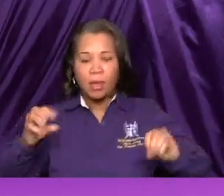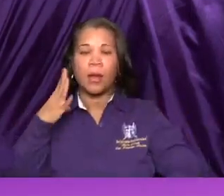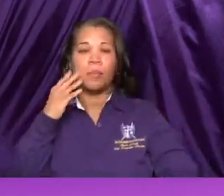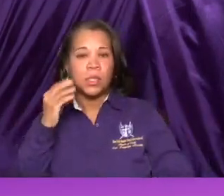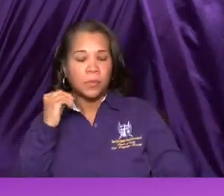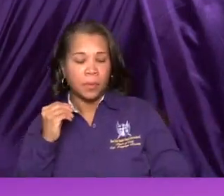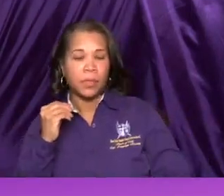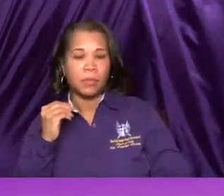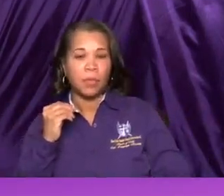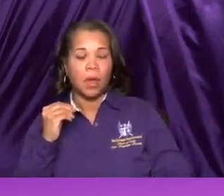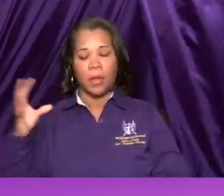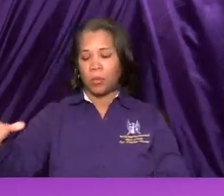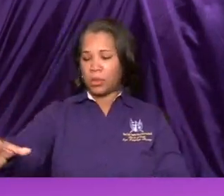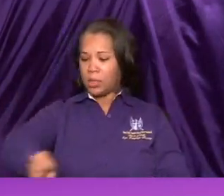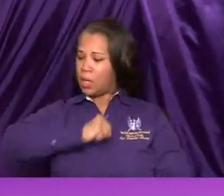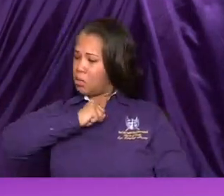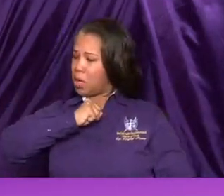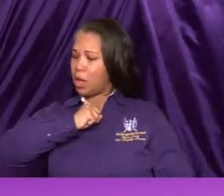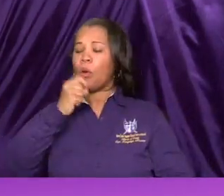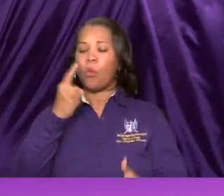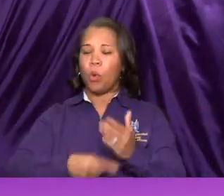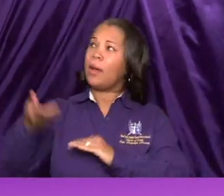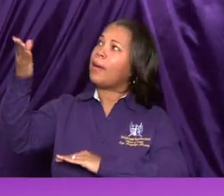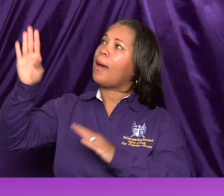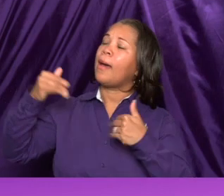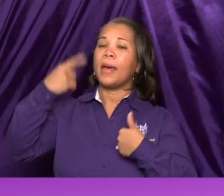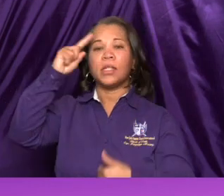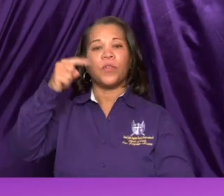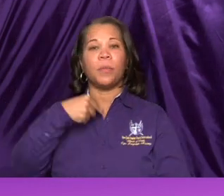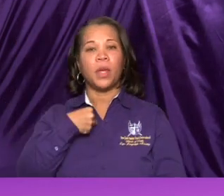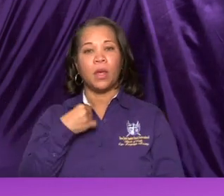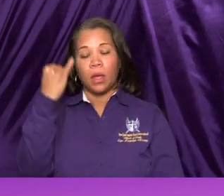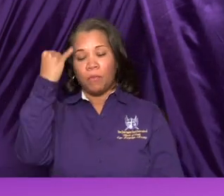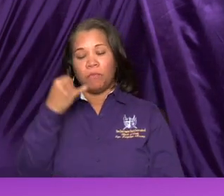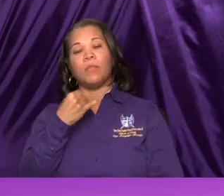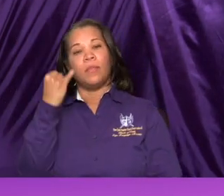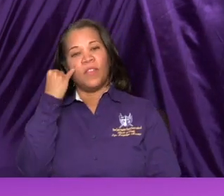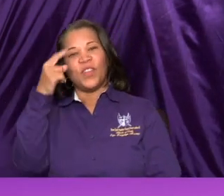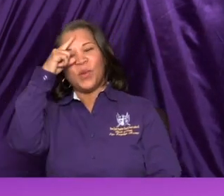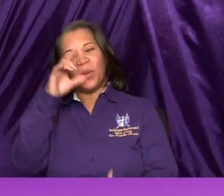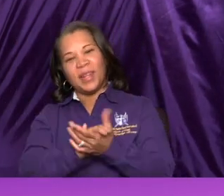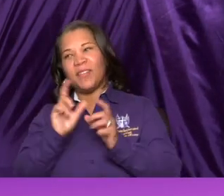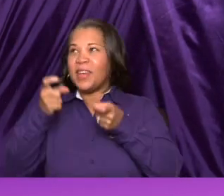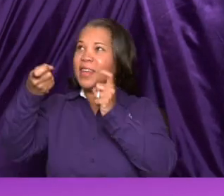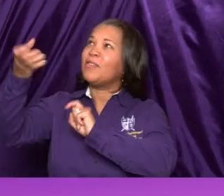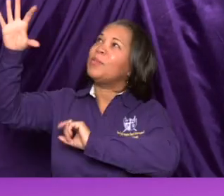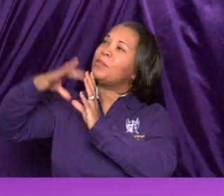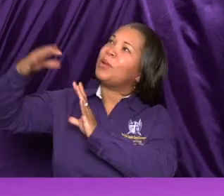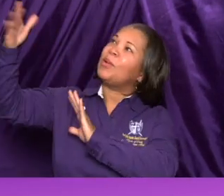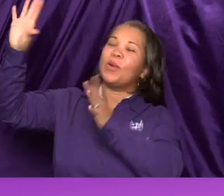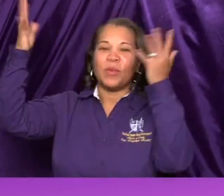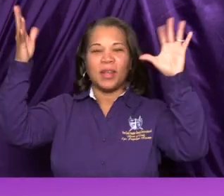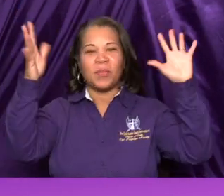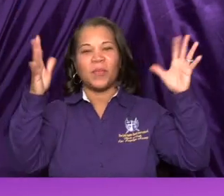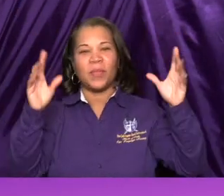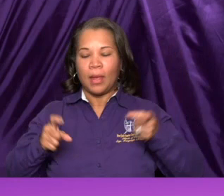take away what God has for me. If you believe that, give him some glory right there. If